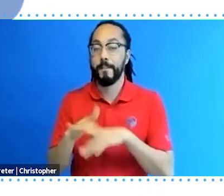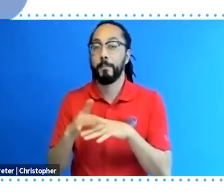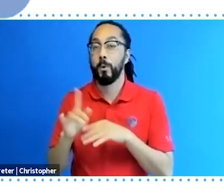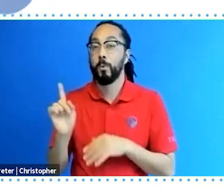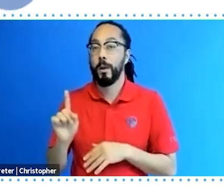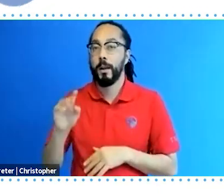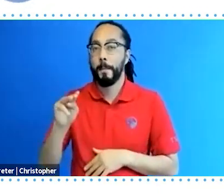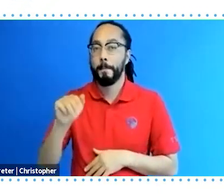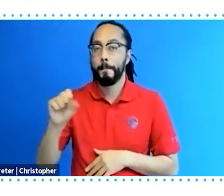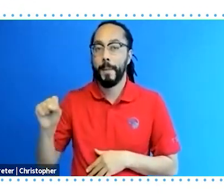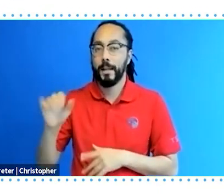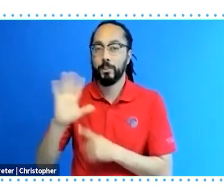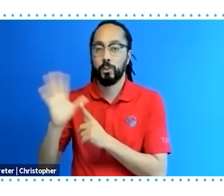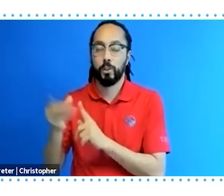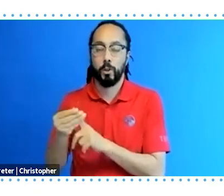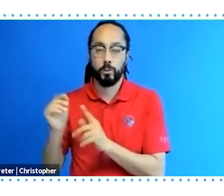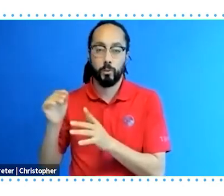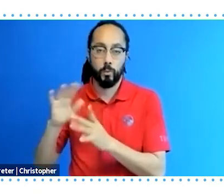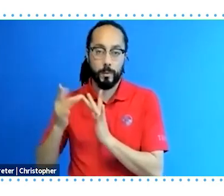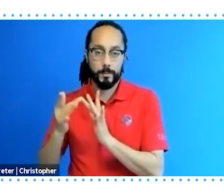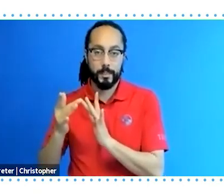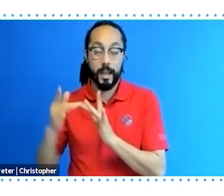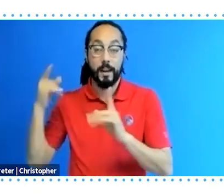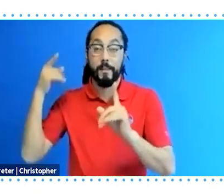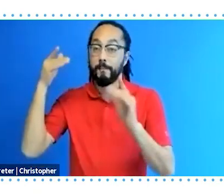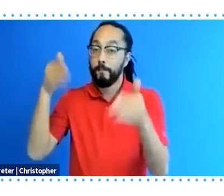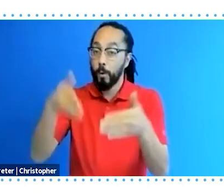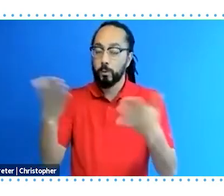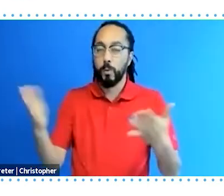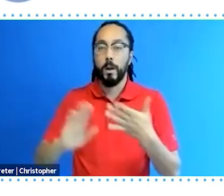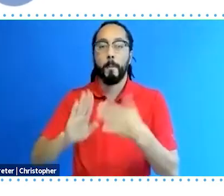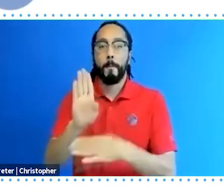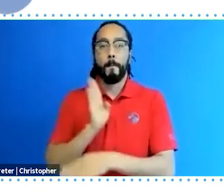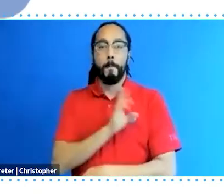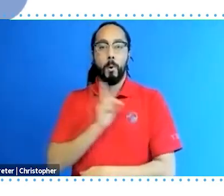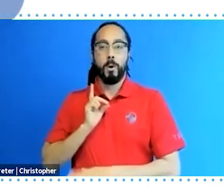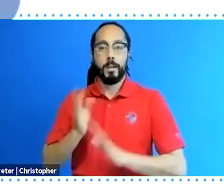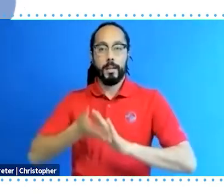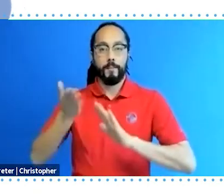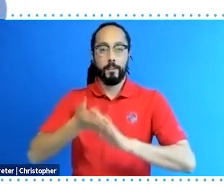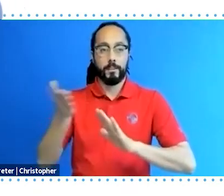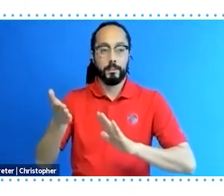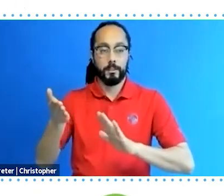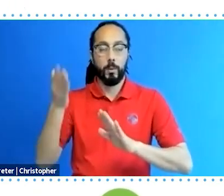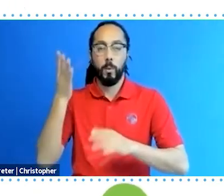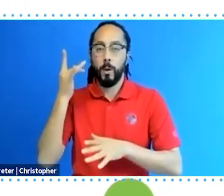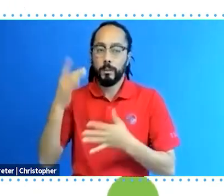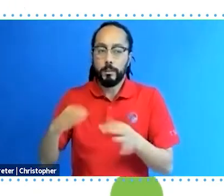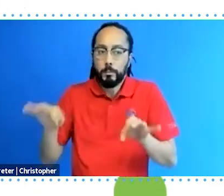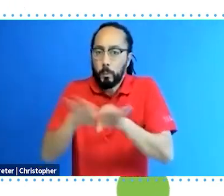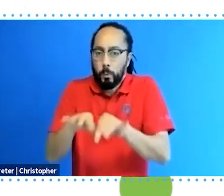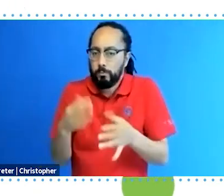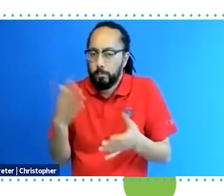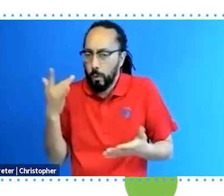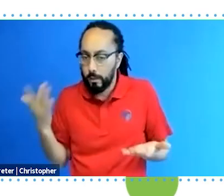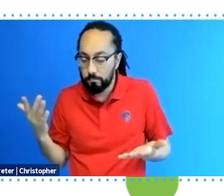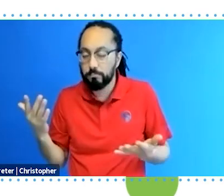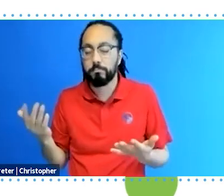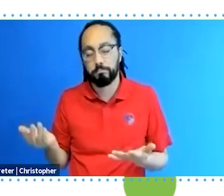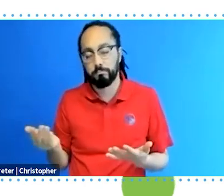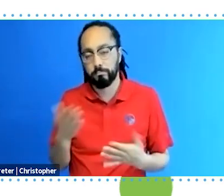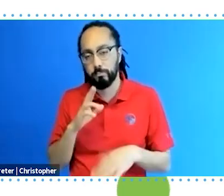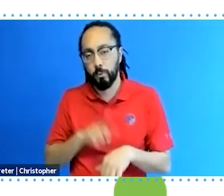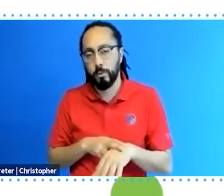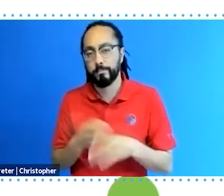board governance. And just as an intro, why the board governance piece? I mean, we all know, and again, there's lots more info